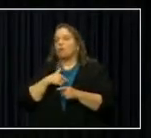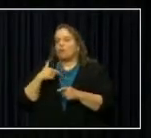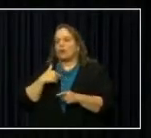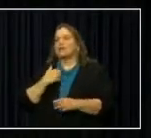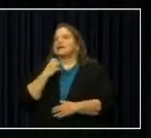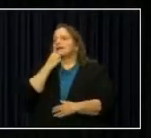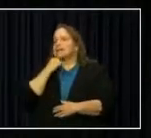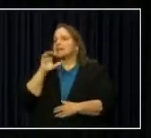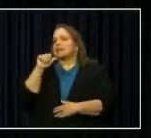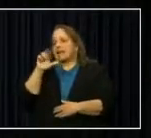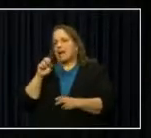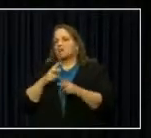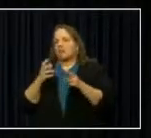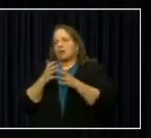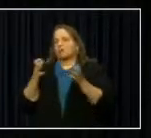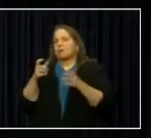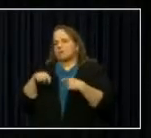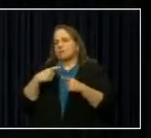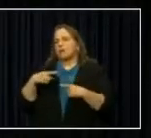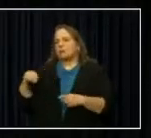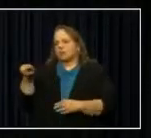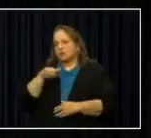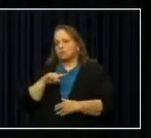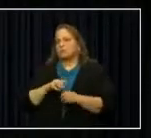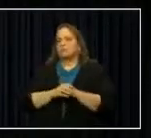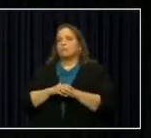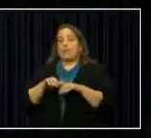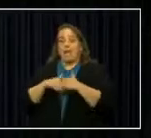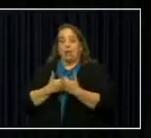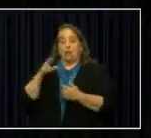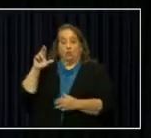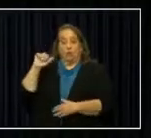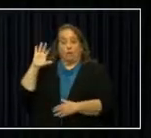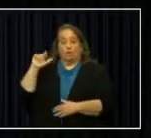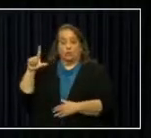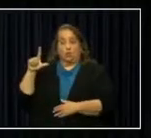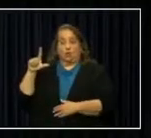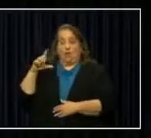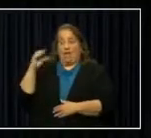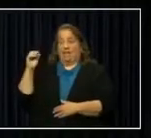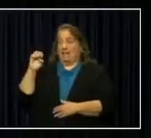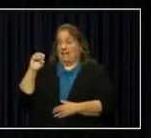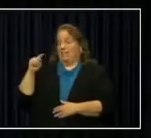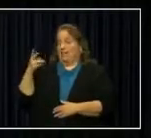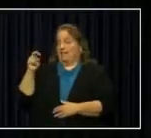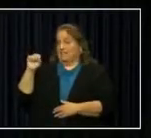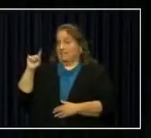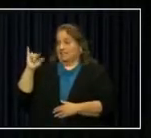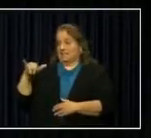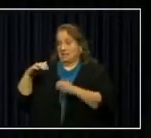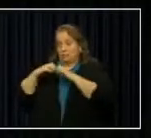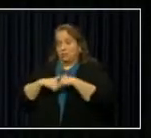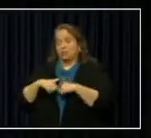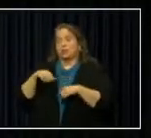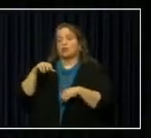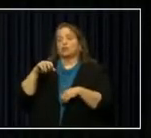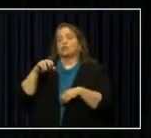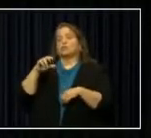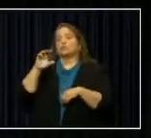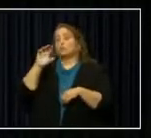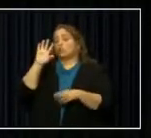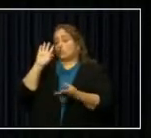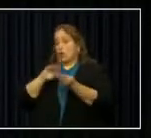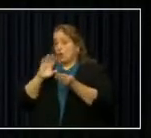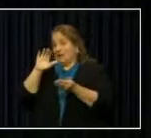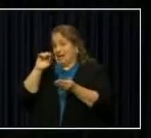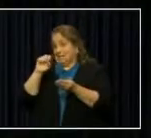care very much about you. How the racial and ethnicity breakdown to total cases.